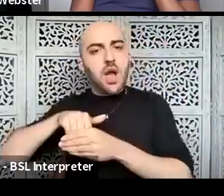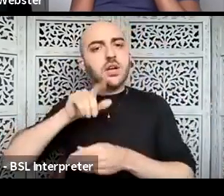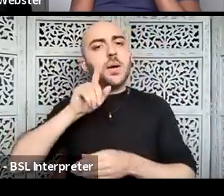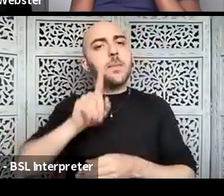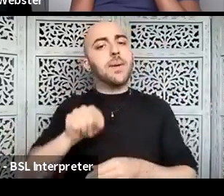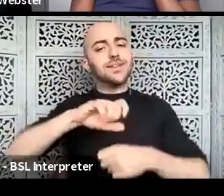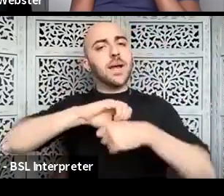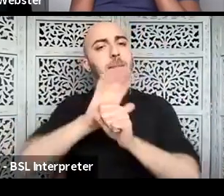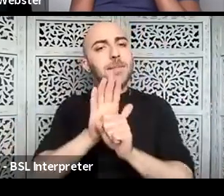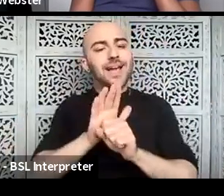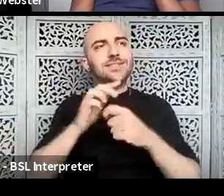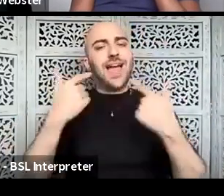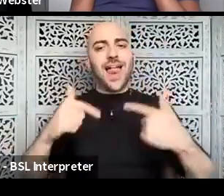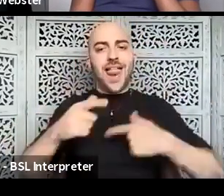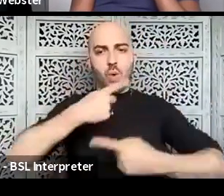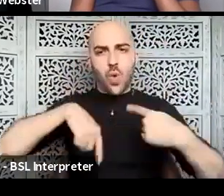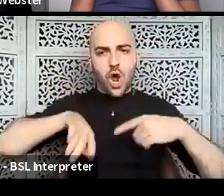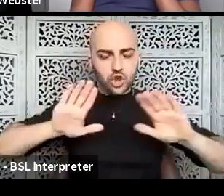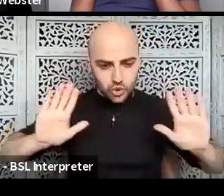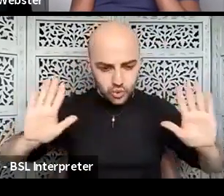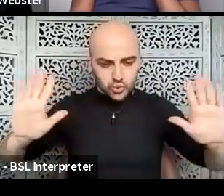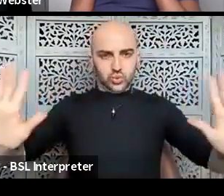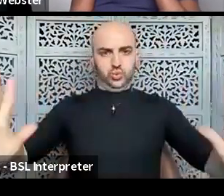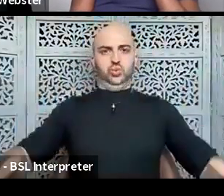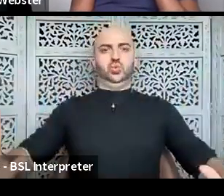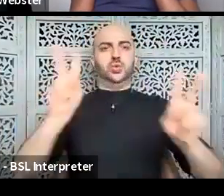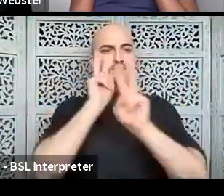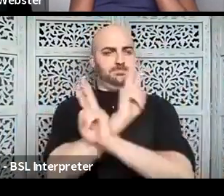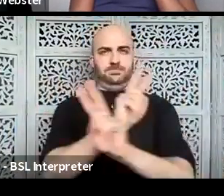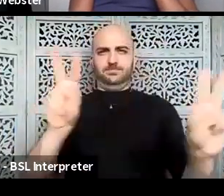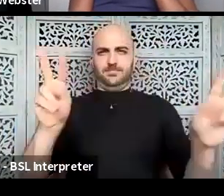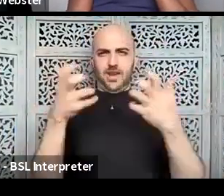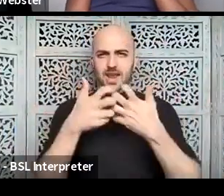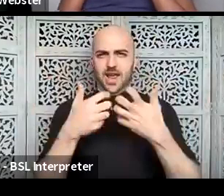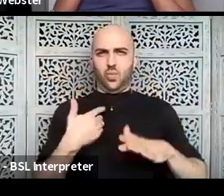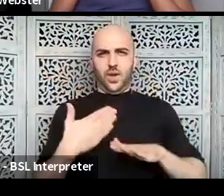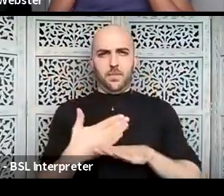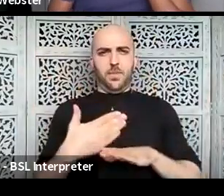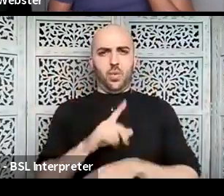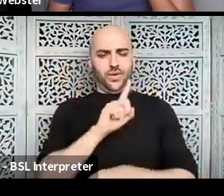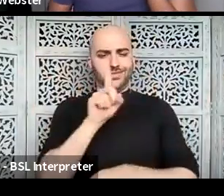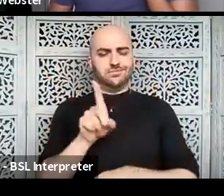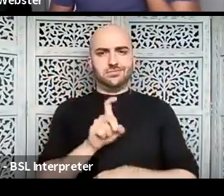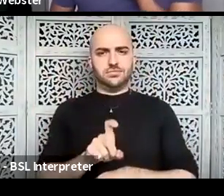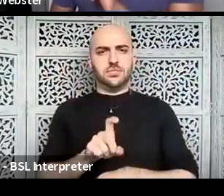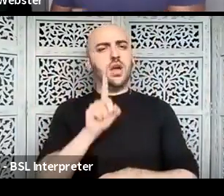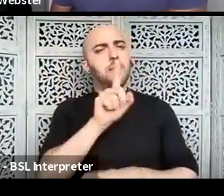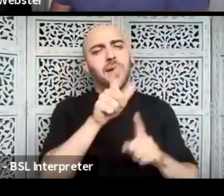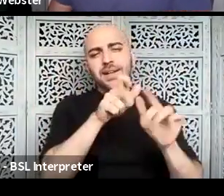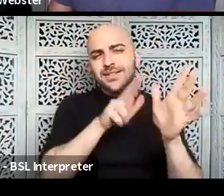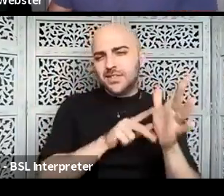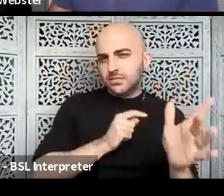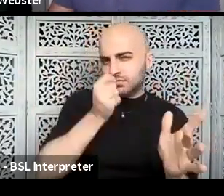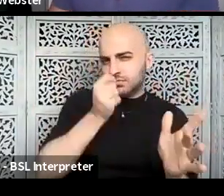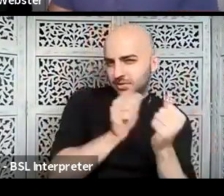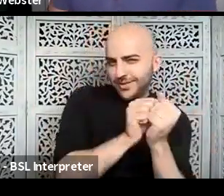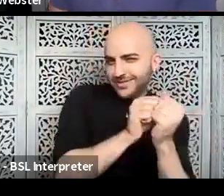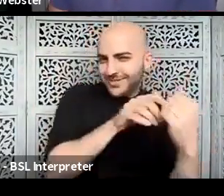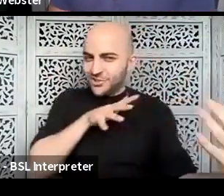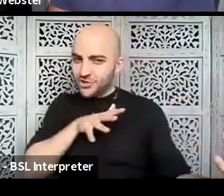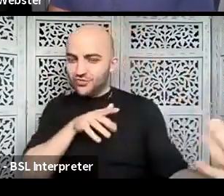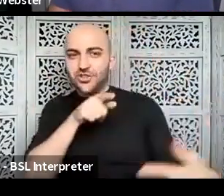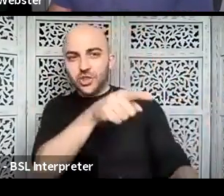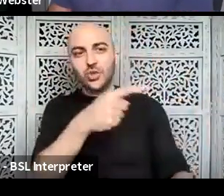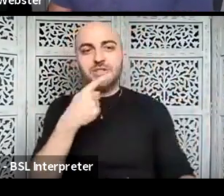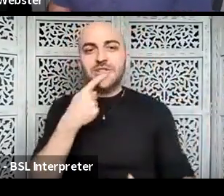look at the way that we're sort of employed. And actually, Dean, I slightly disagree with you. You said that that sort of the